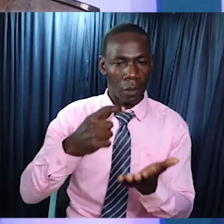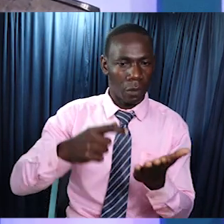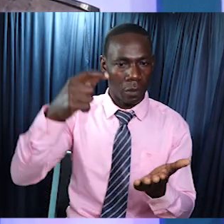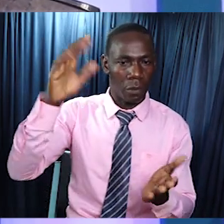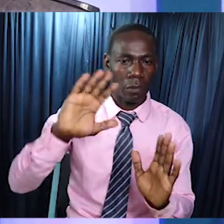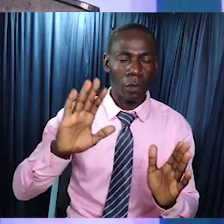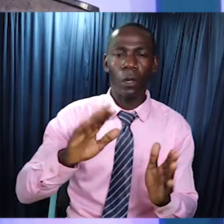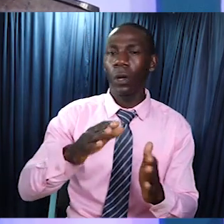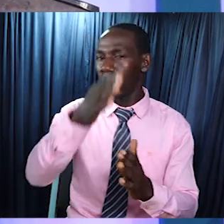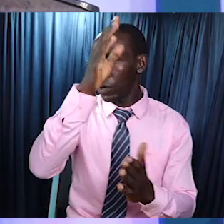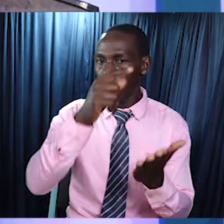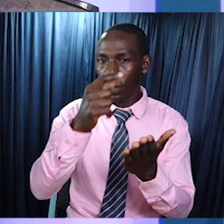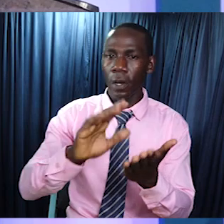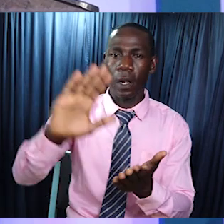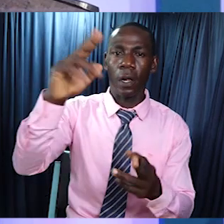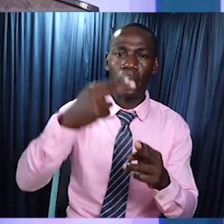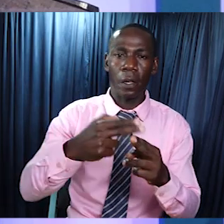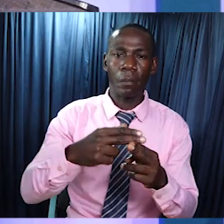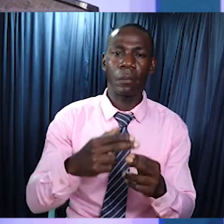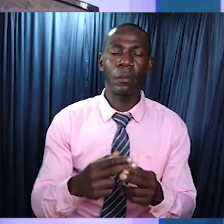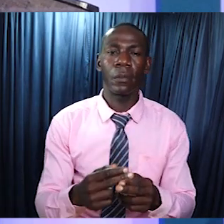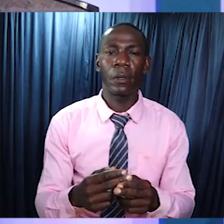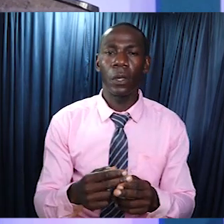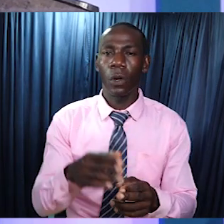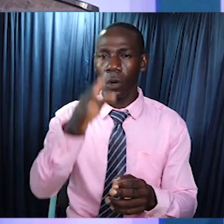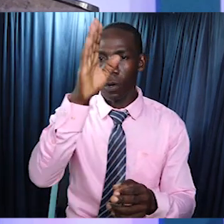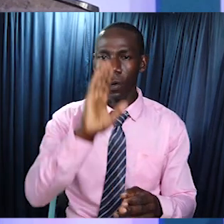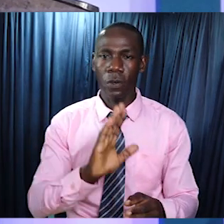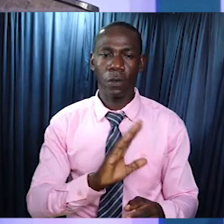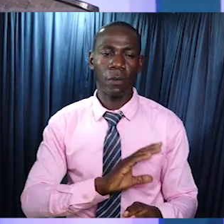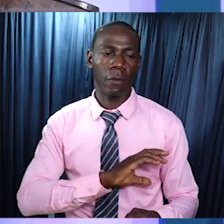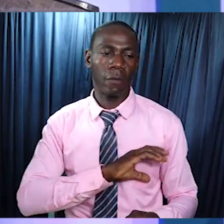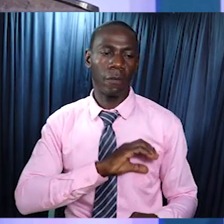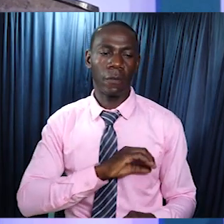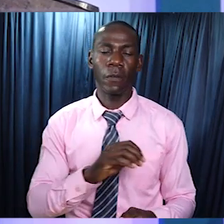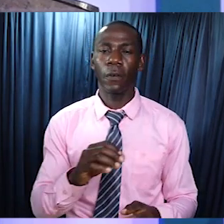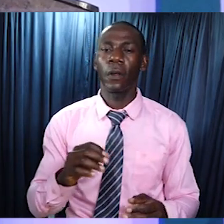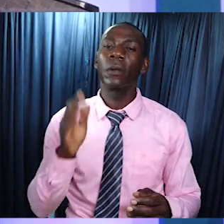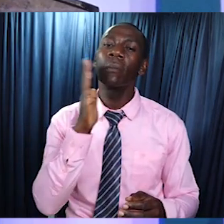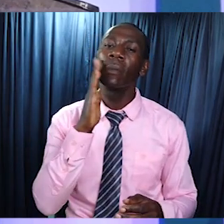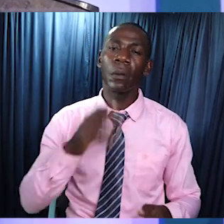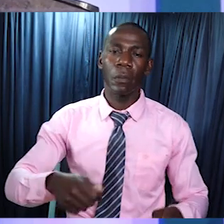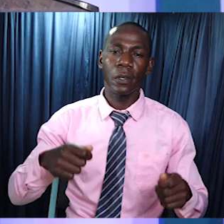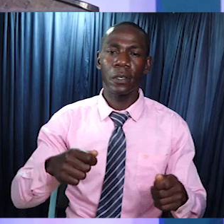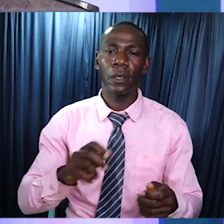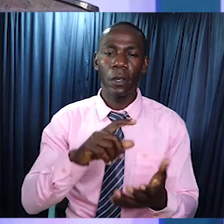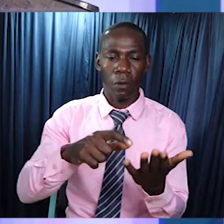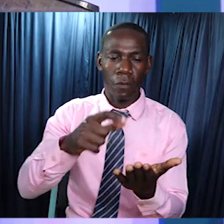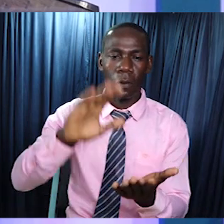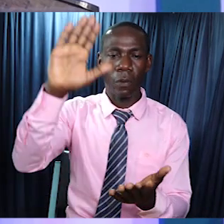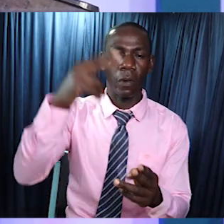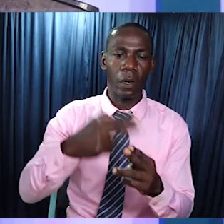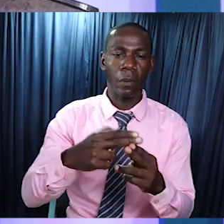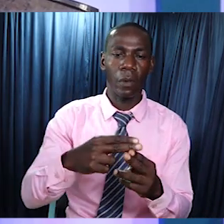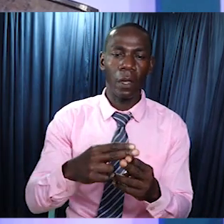one to be glorified? Mungu mwenyewe tukuza jina lako. God himself glorify your name. Mungu Baba mwanzilishi. God of our founder father. Tukuza jina lako katika Kristo Bwana wetu. Glorify your name in Jesus Christ